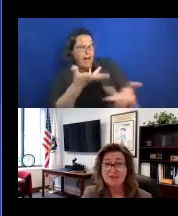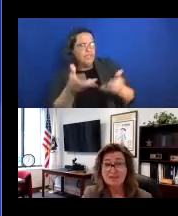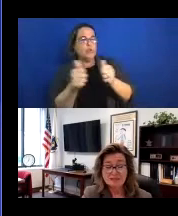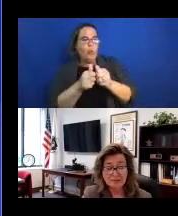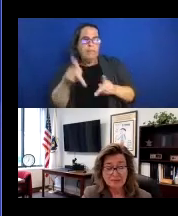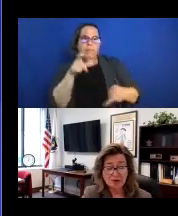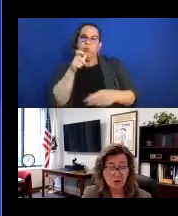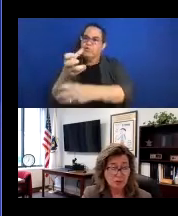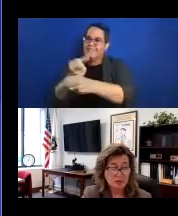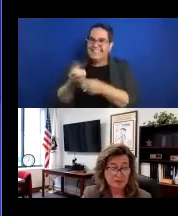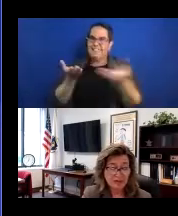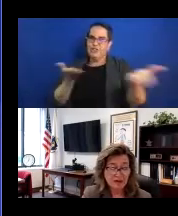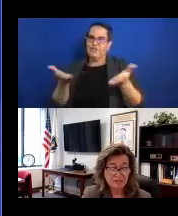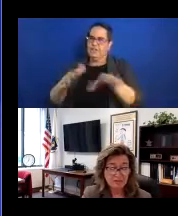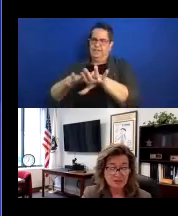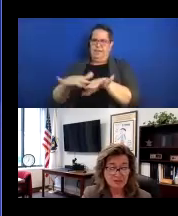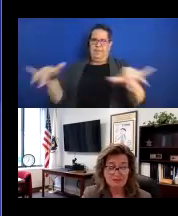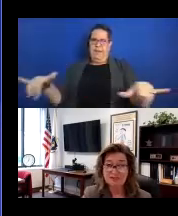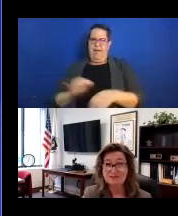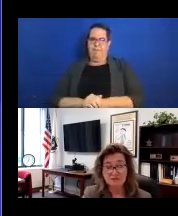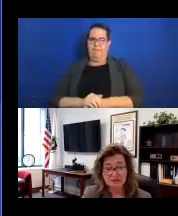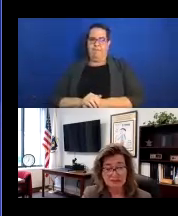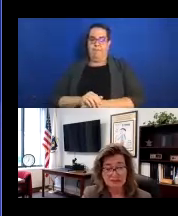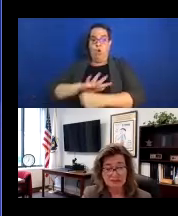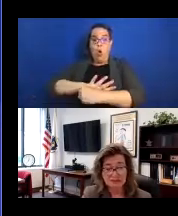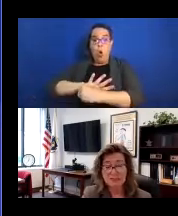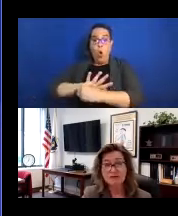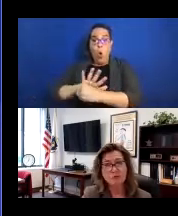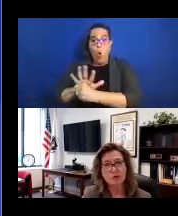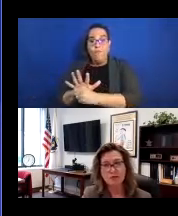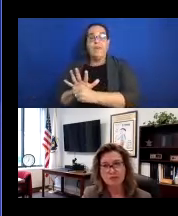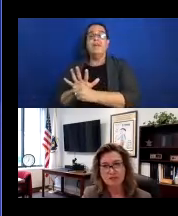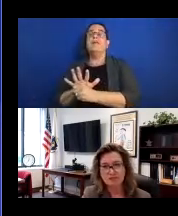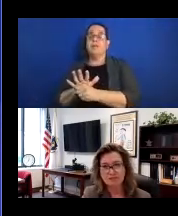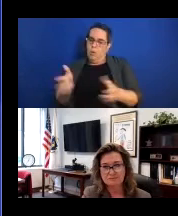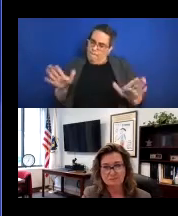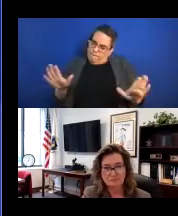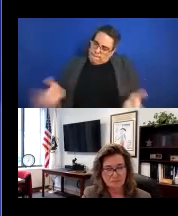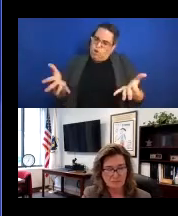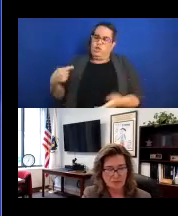The pandemic only made our mastery of these advances even more critical.